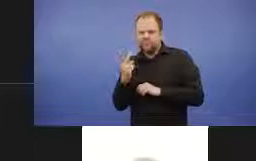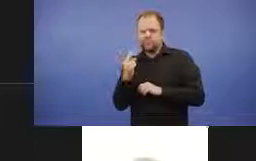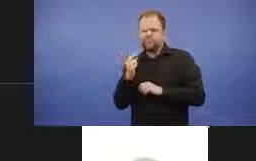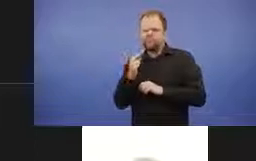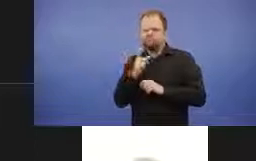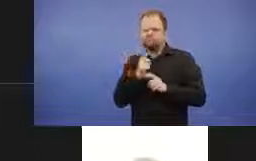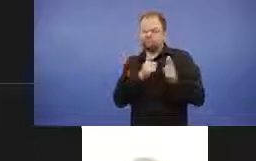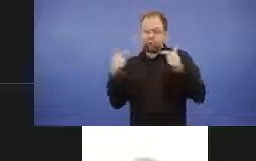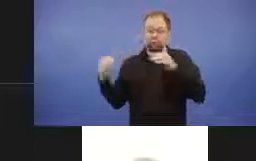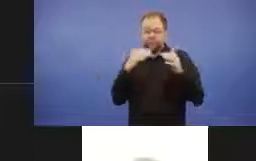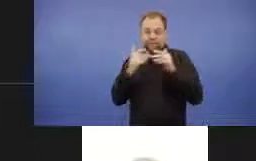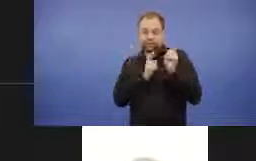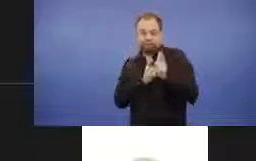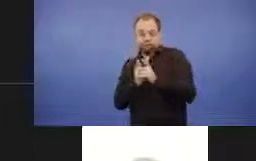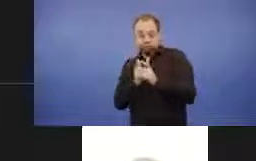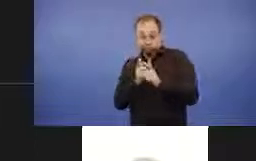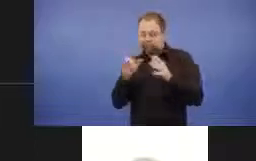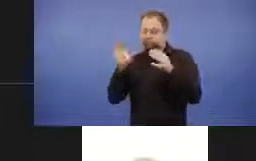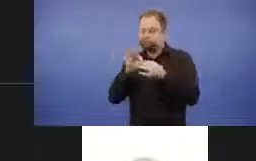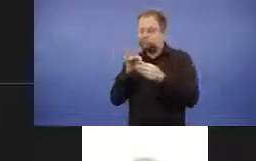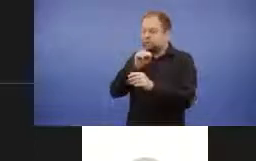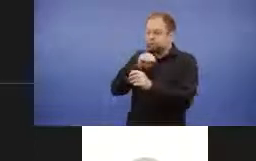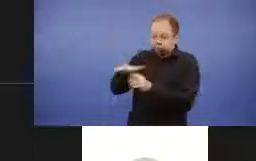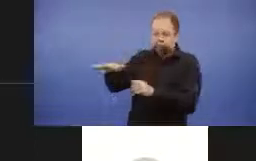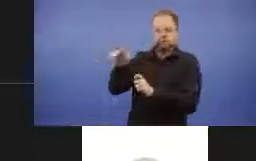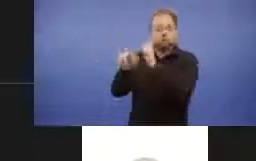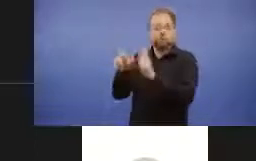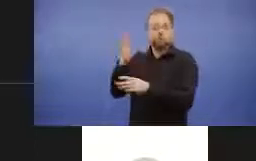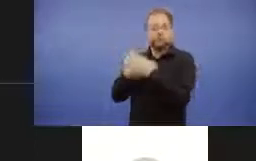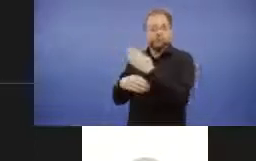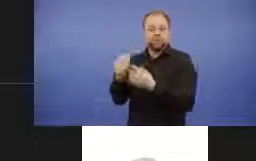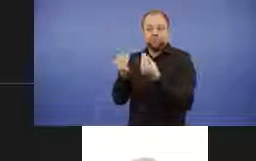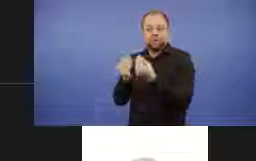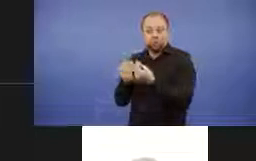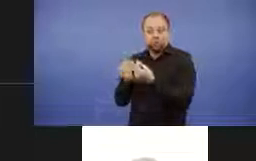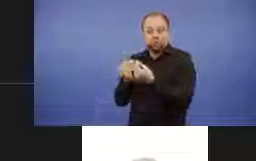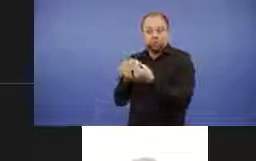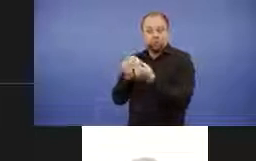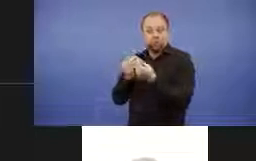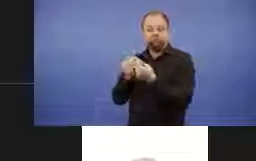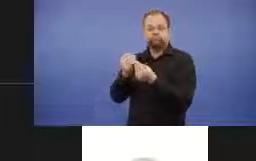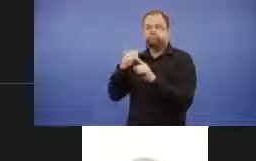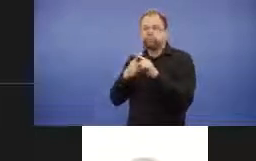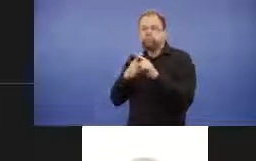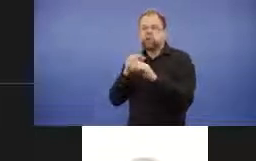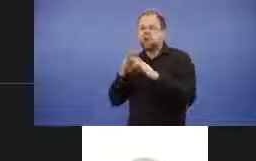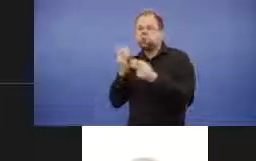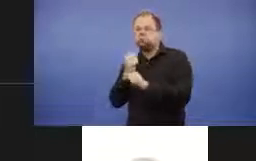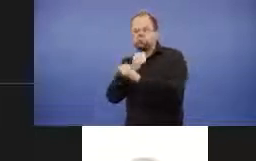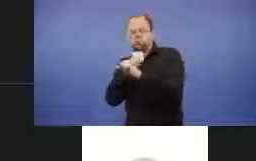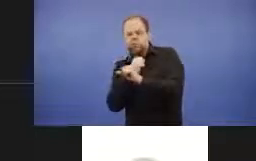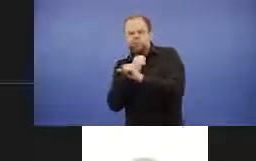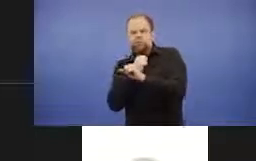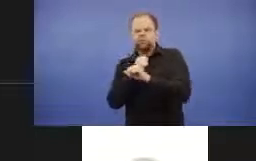determined and interpreted by OHCHR, the CRPD committee, and the UN Security